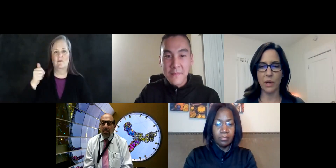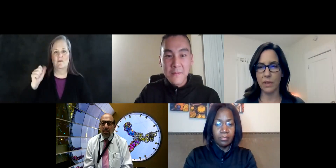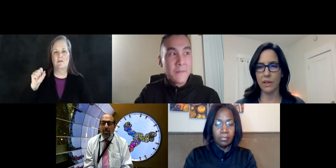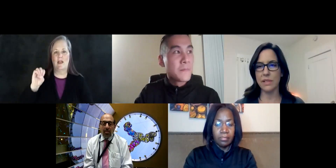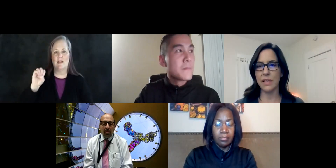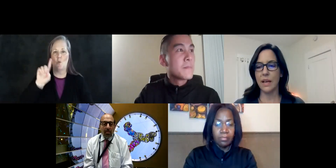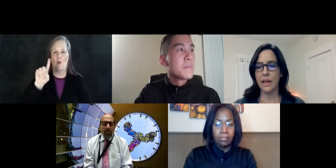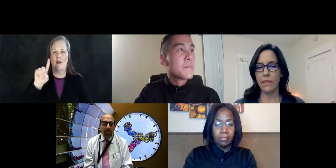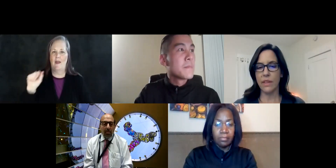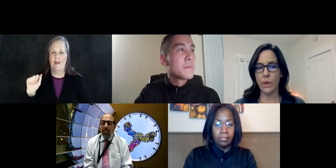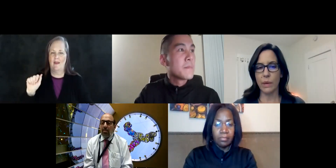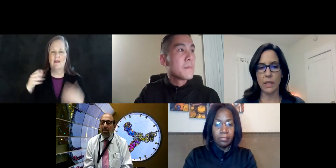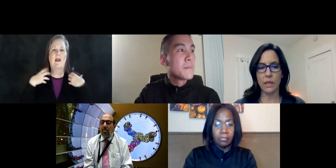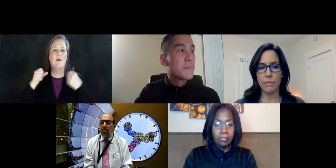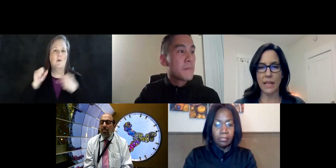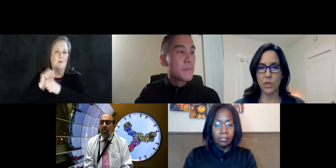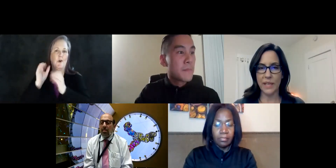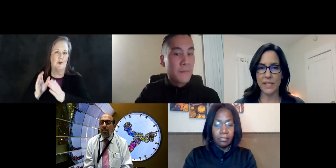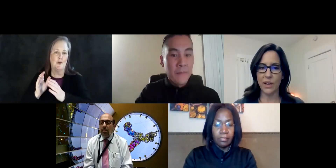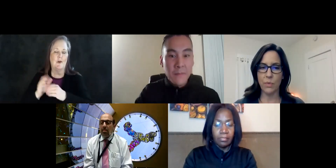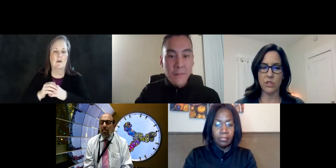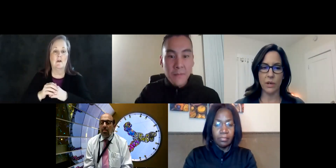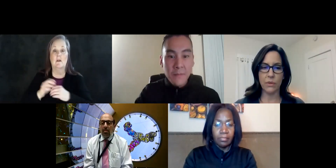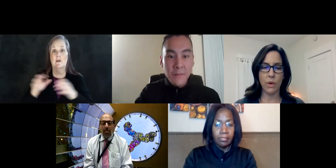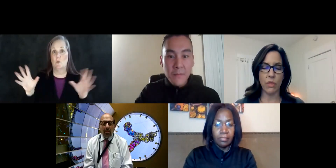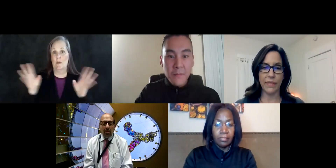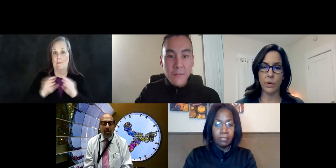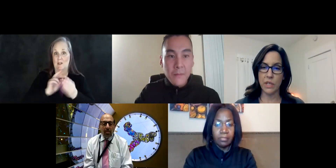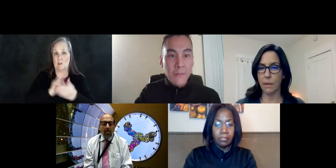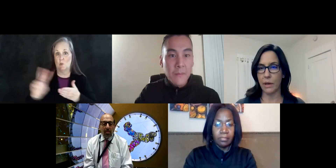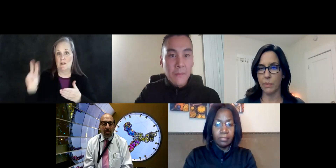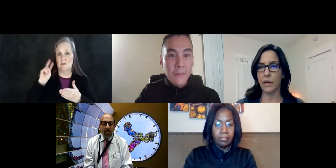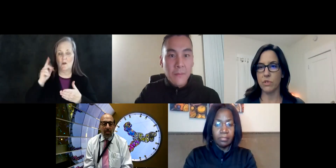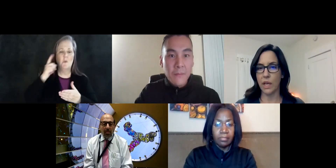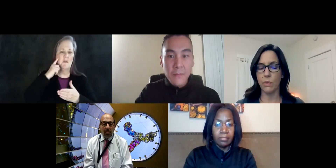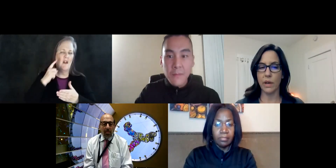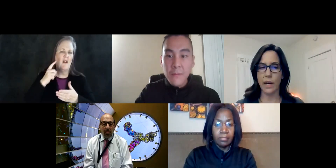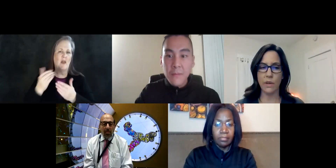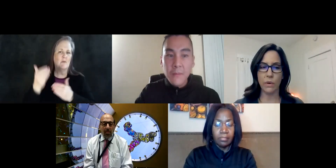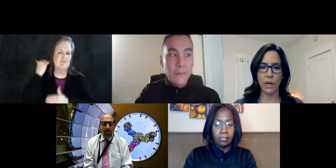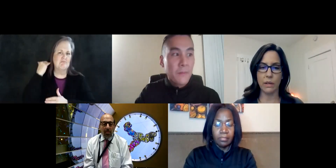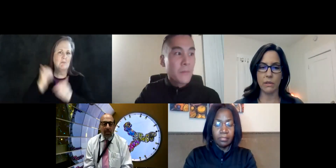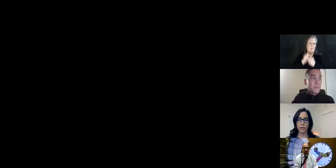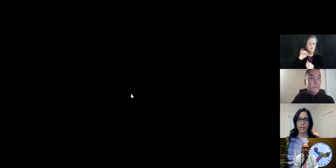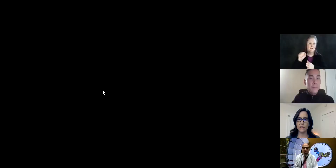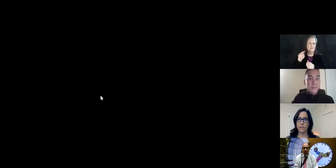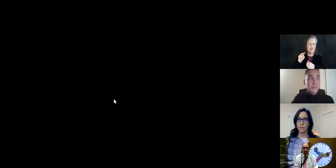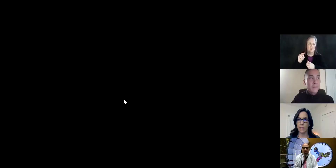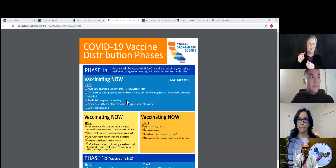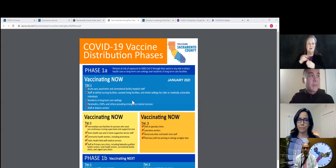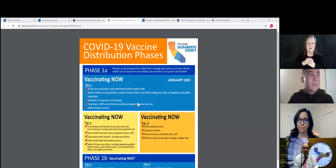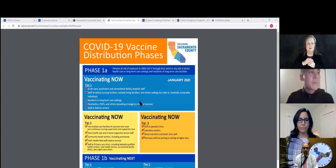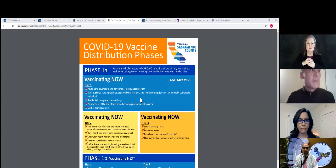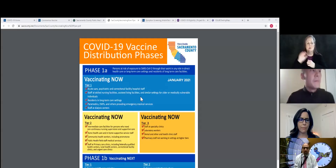the healthcare workers. I think when we met 2 weeks ago, we shared that we thought that would take the better part of January. And I think we're on target